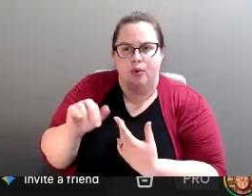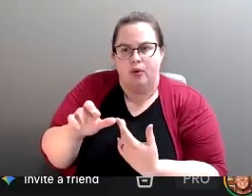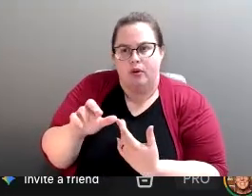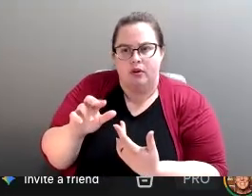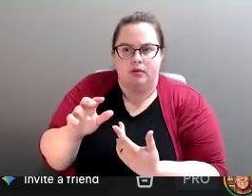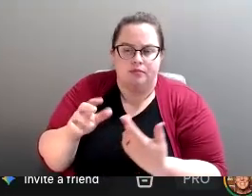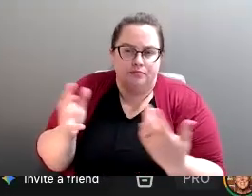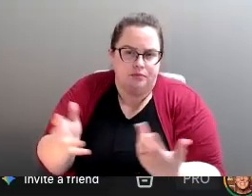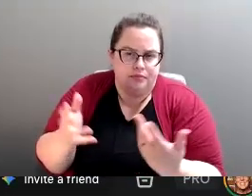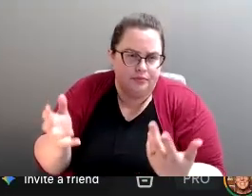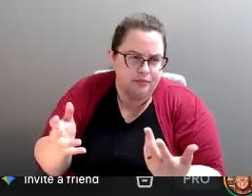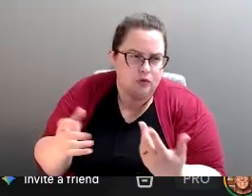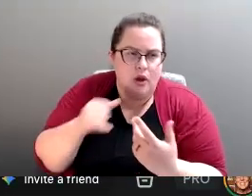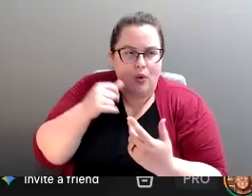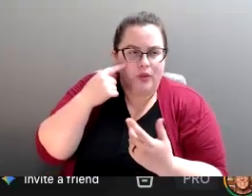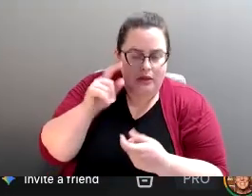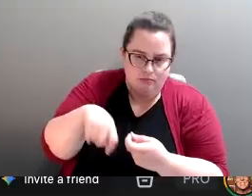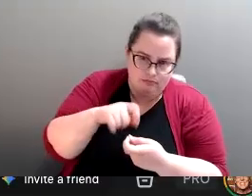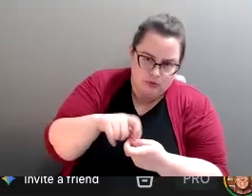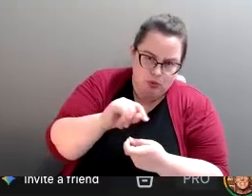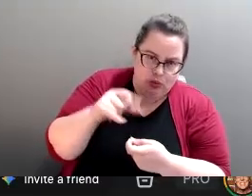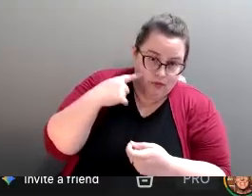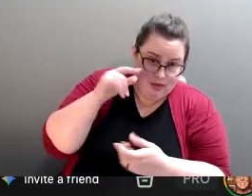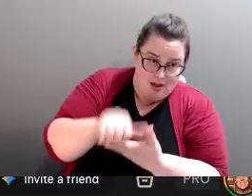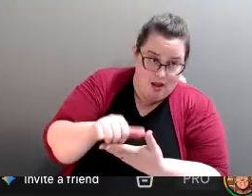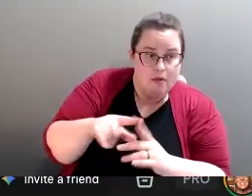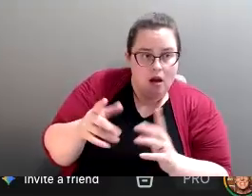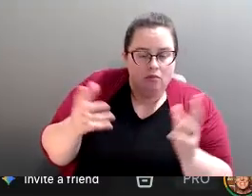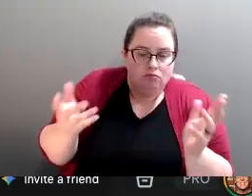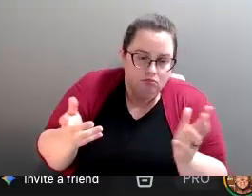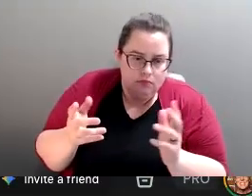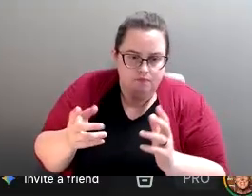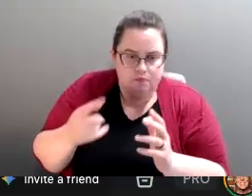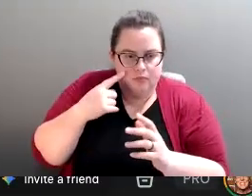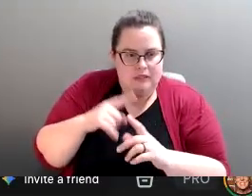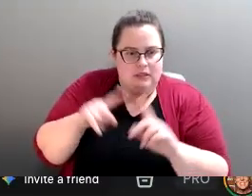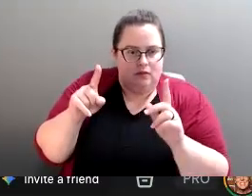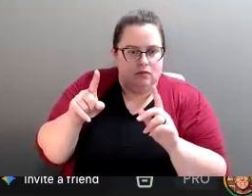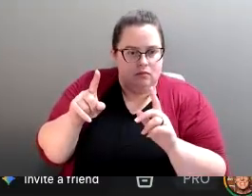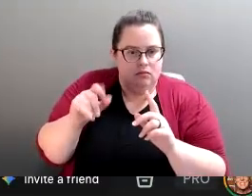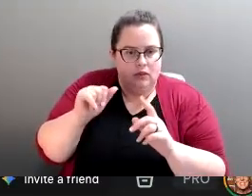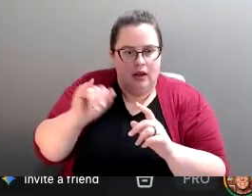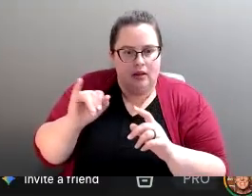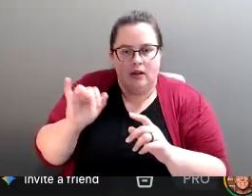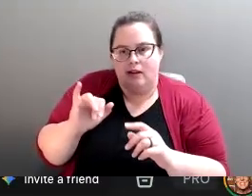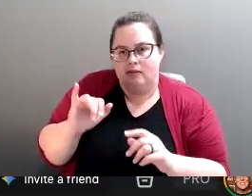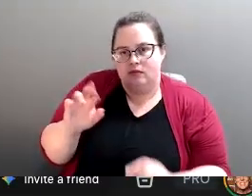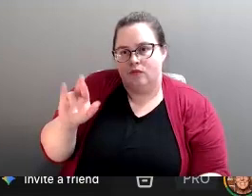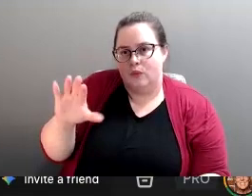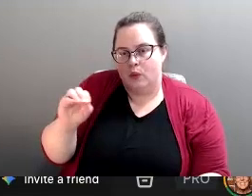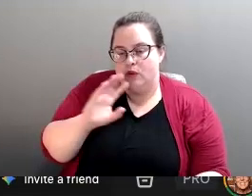so not I don't think there's any tool that I've seen so far, but yeah, like I think different AI, like Ria was talking about how she